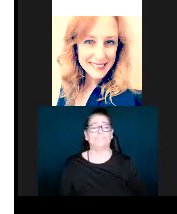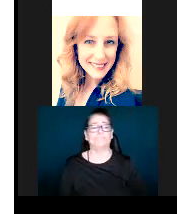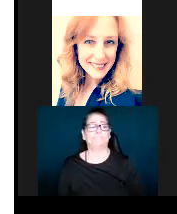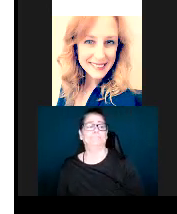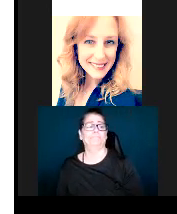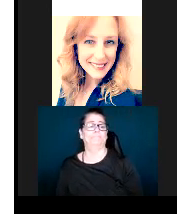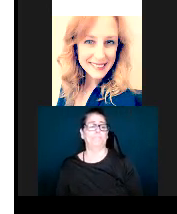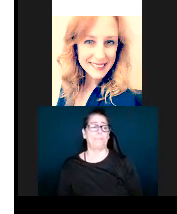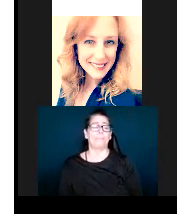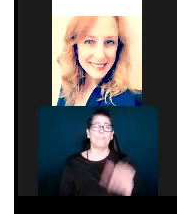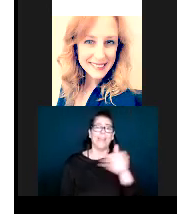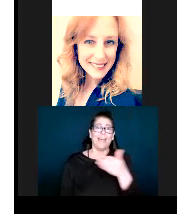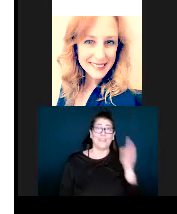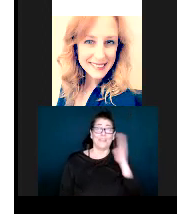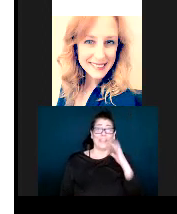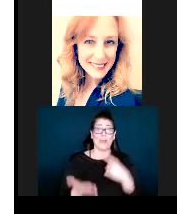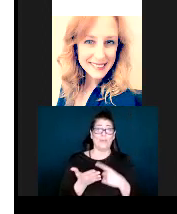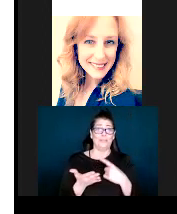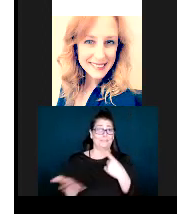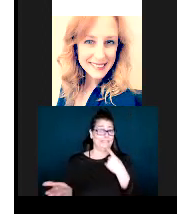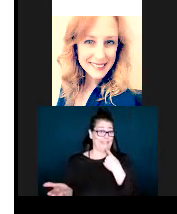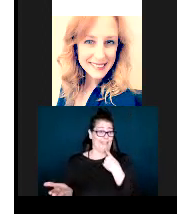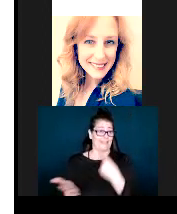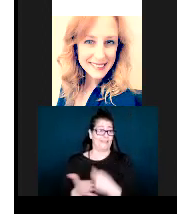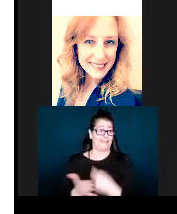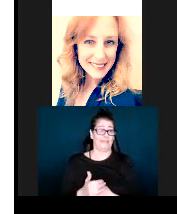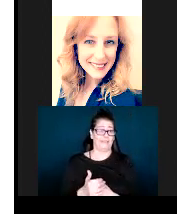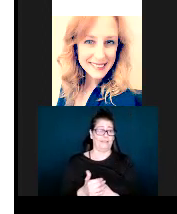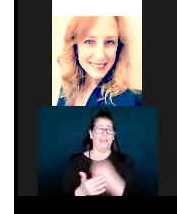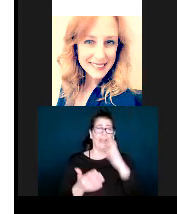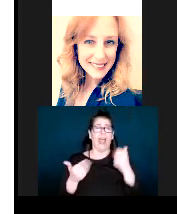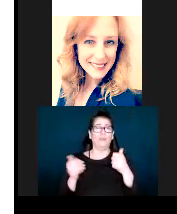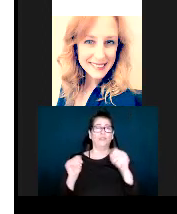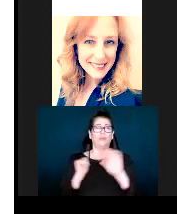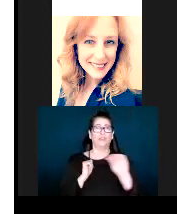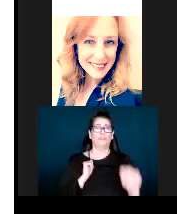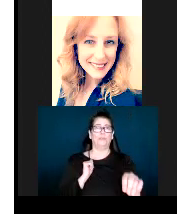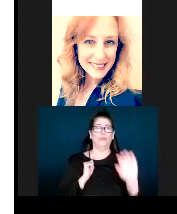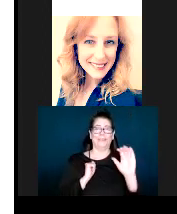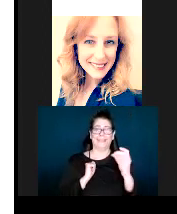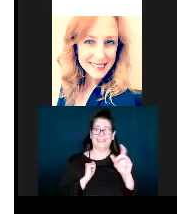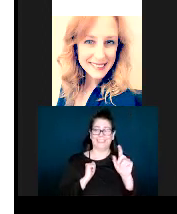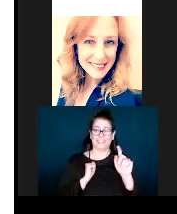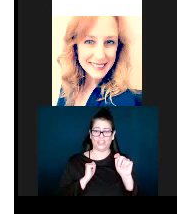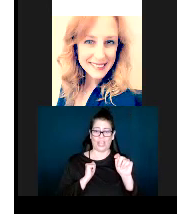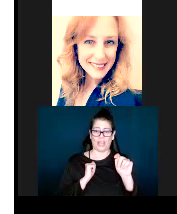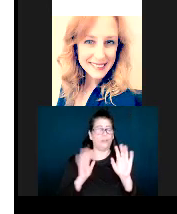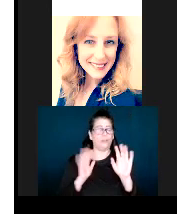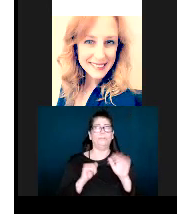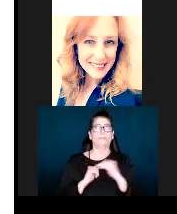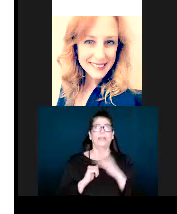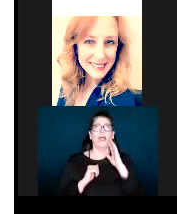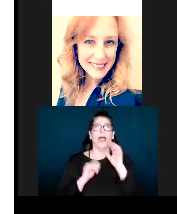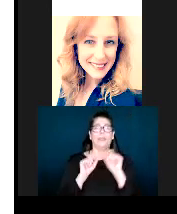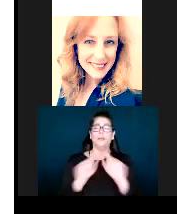I will say, and I will try to drop it in the chat at some point, or better yet, I'll probably send it in